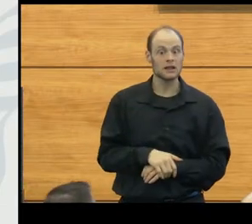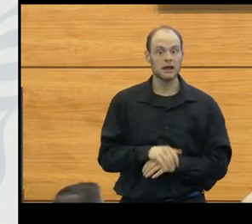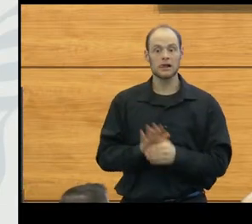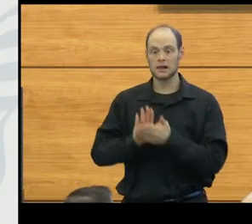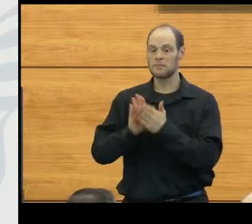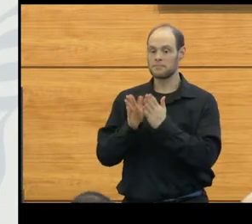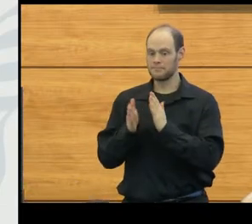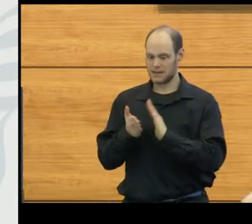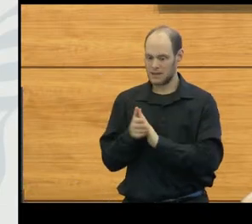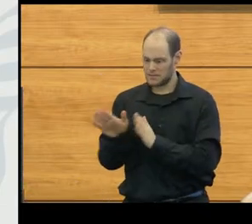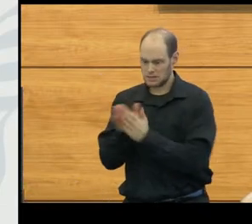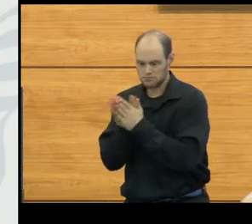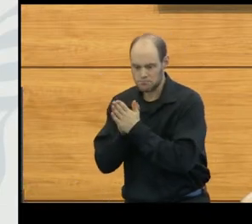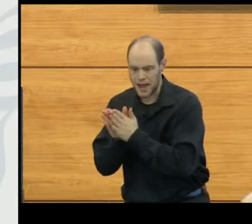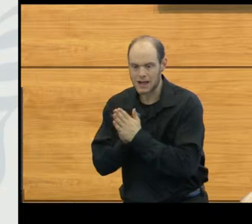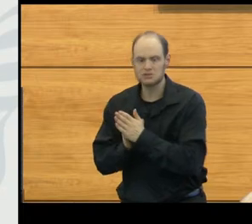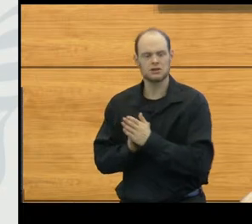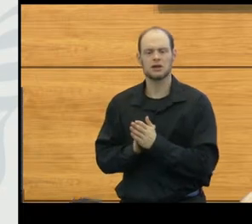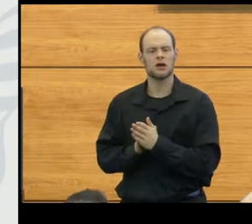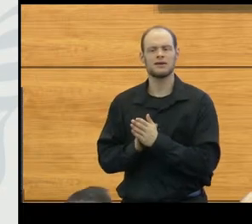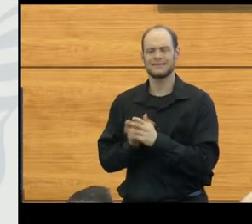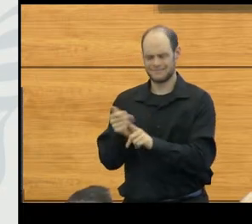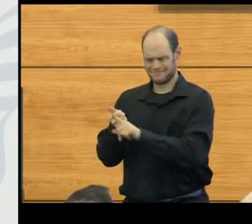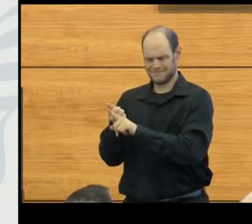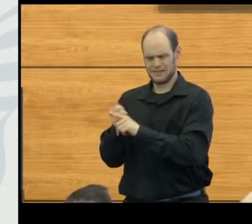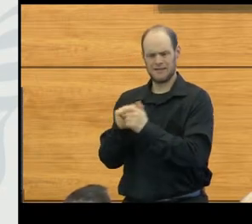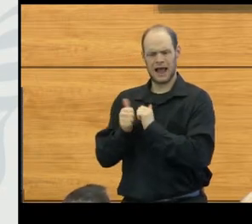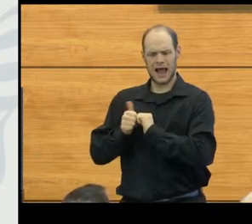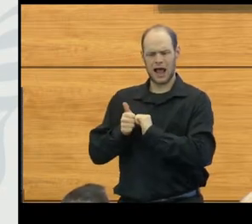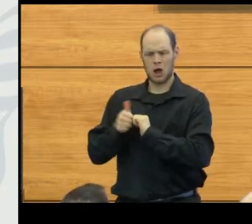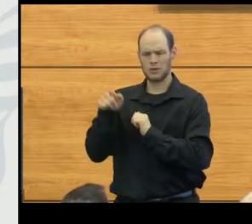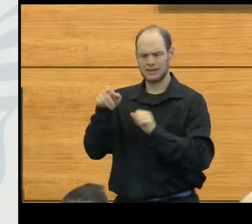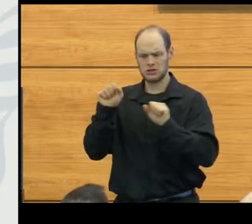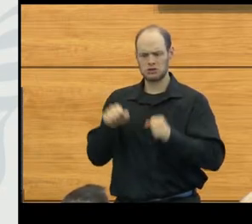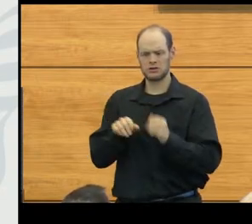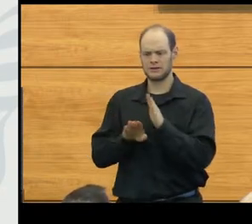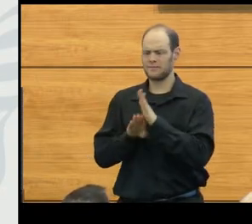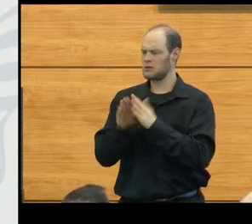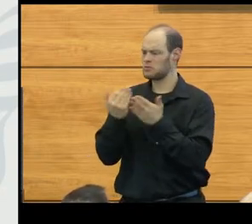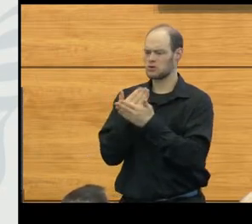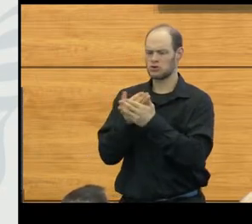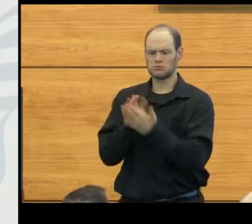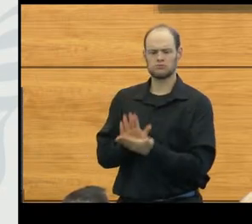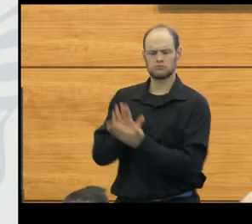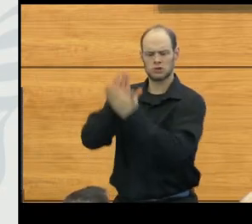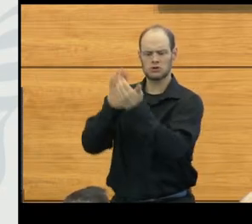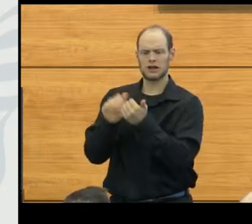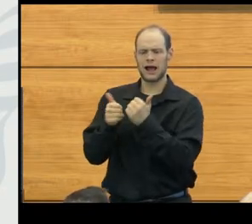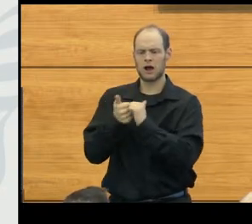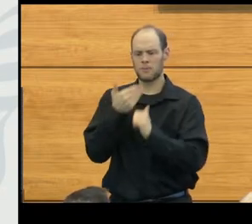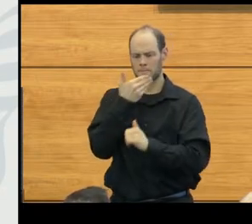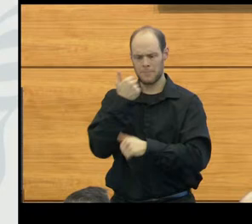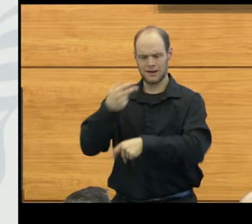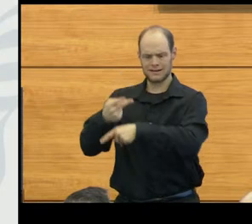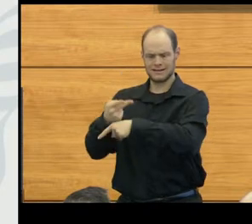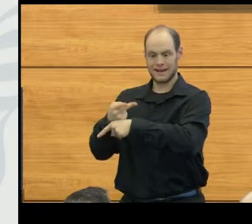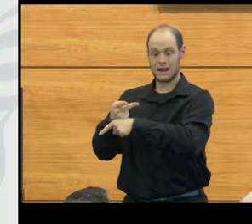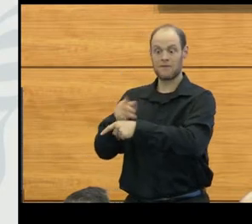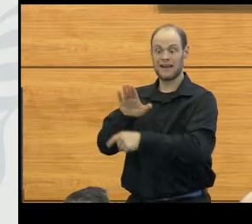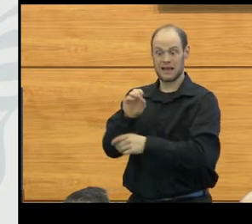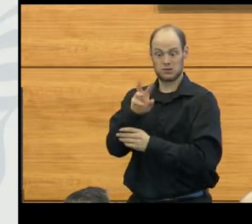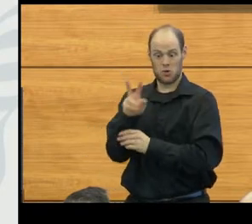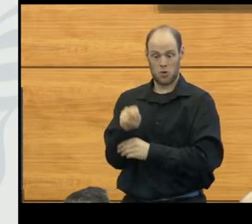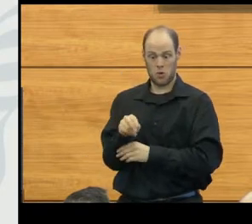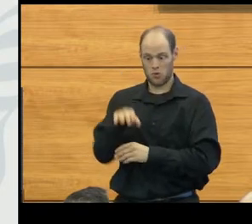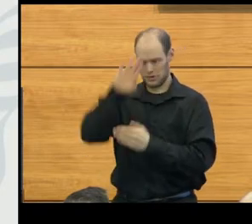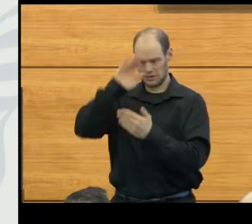became a passion of his. What could he do to find a way to develop a system to be able to better take care of his